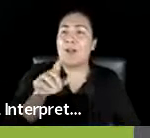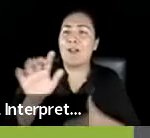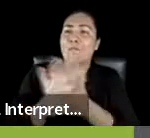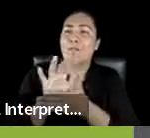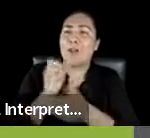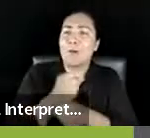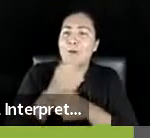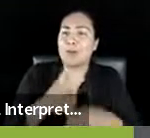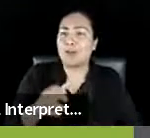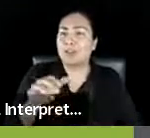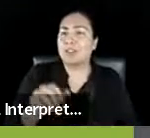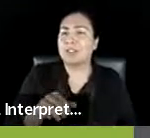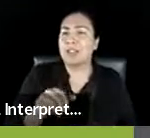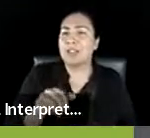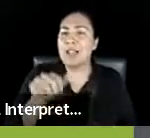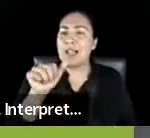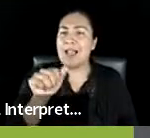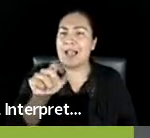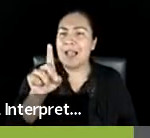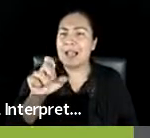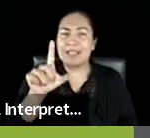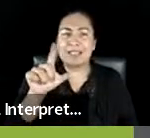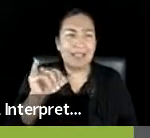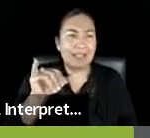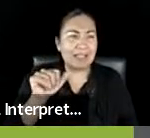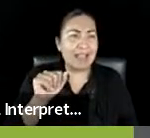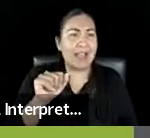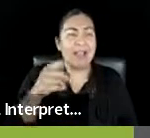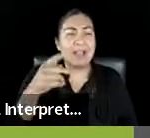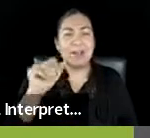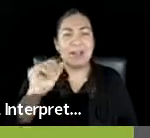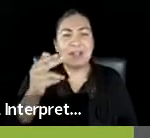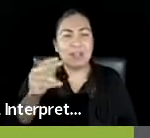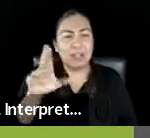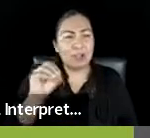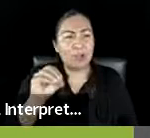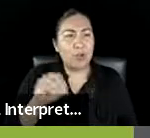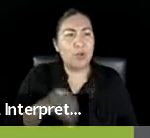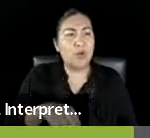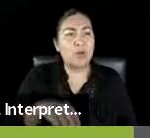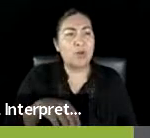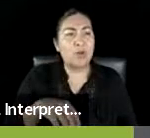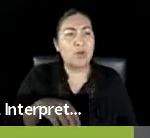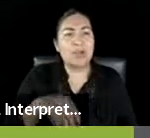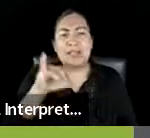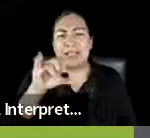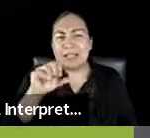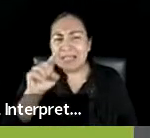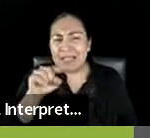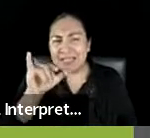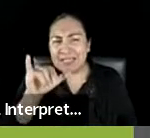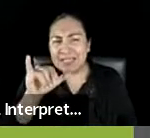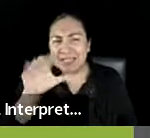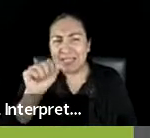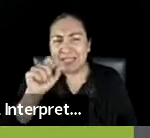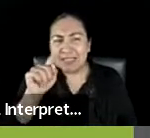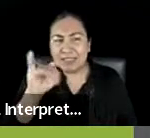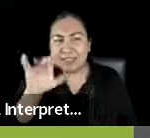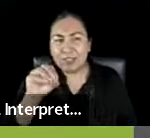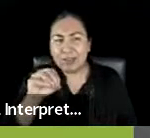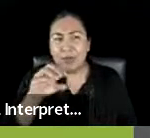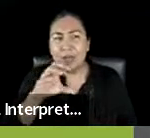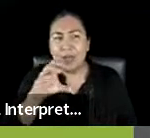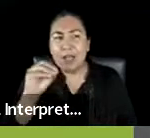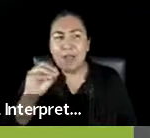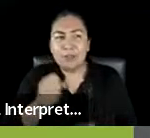Adelia Pacheco, Melanie Ortiz, Adriana Chavez, and Arlo Murillo, Willem Ross, and Izzy Castillo, with support from advisor Beth